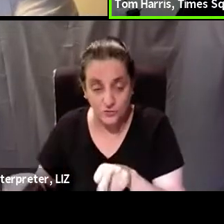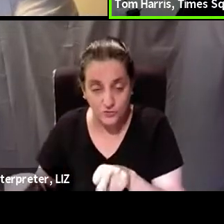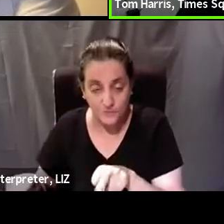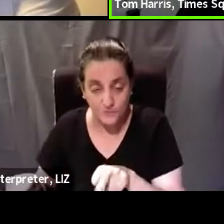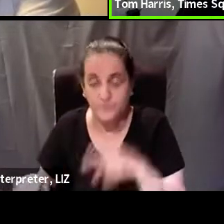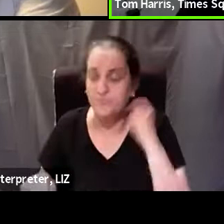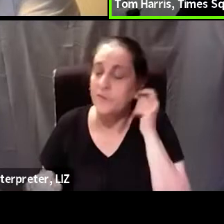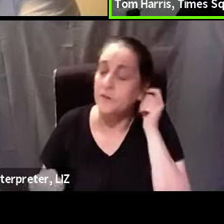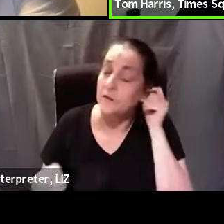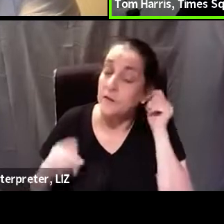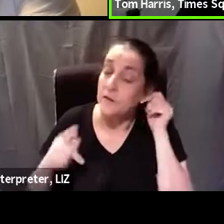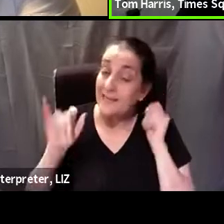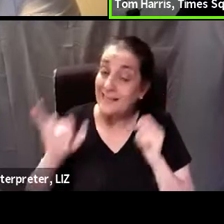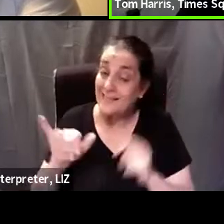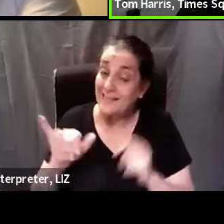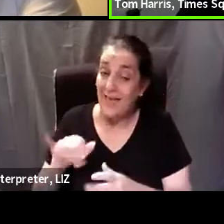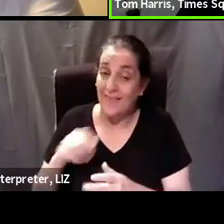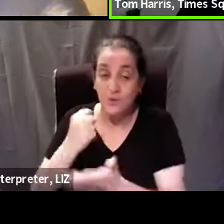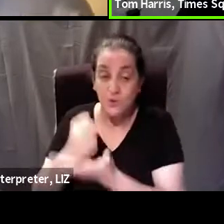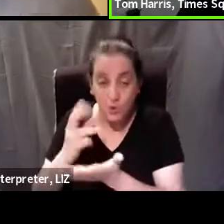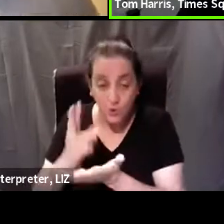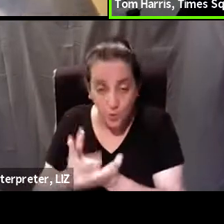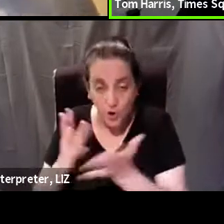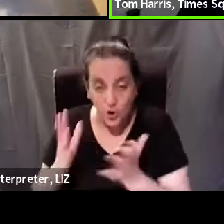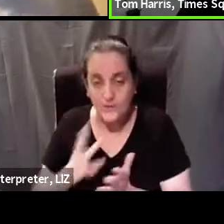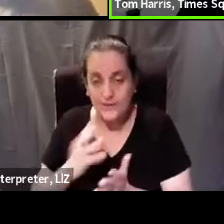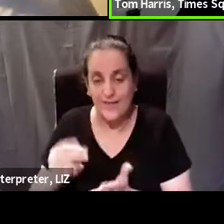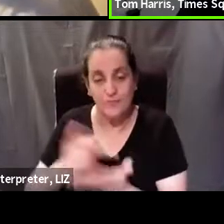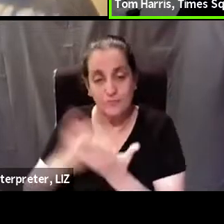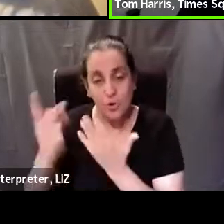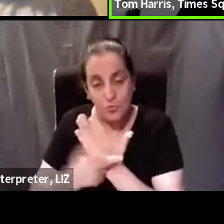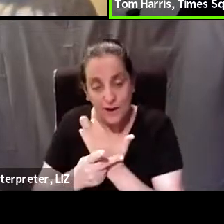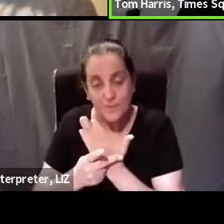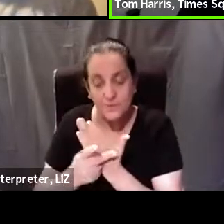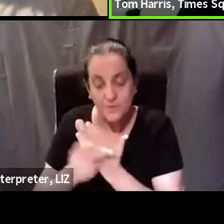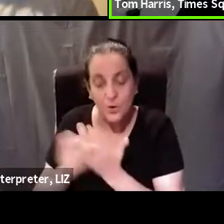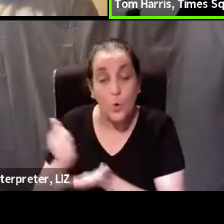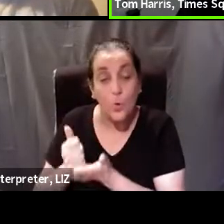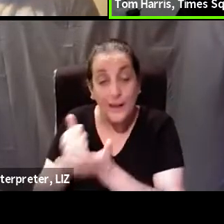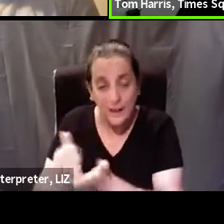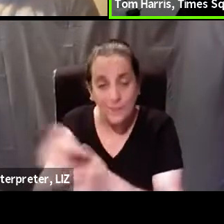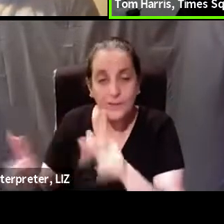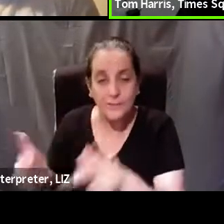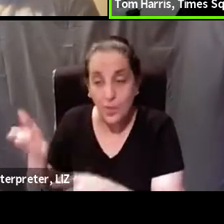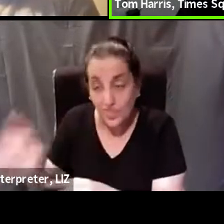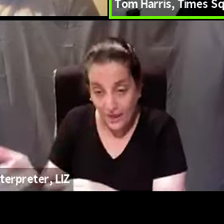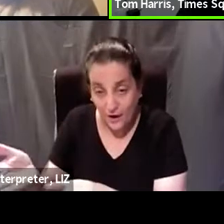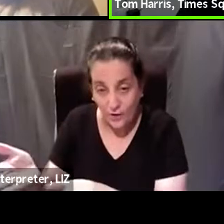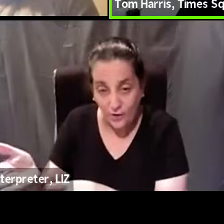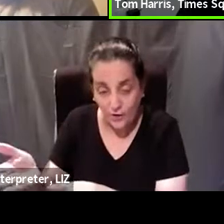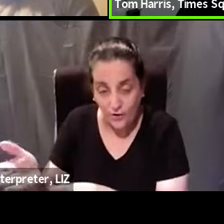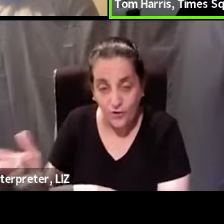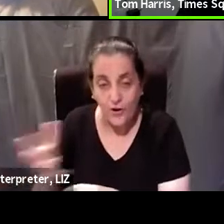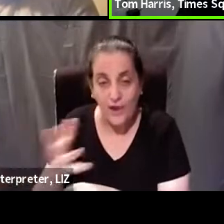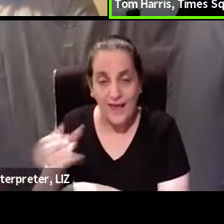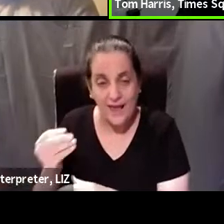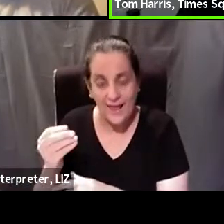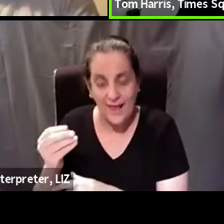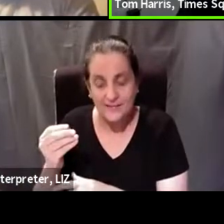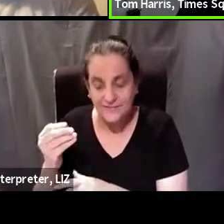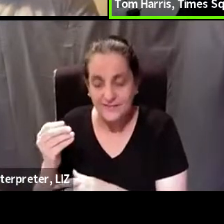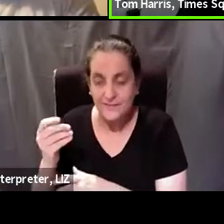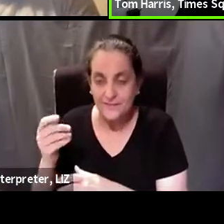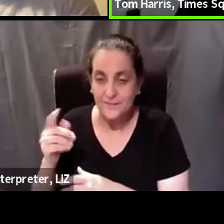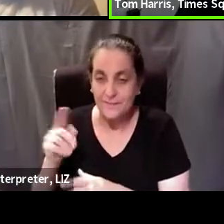of them, is that there were social workers and programs to help those who were there and meet them where they are,